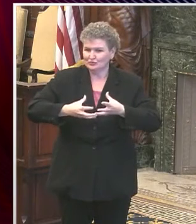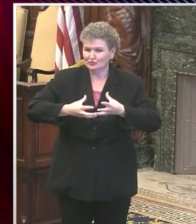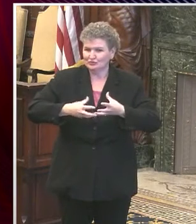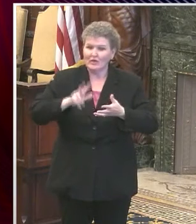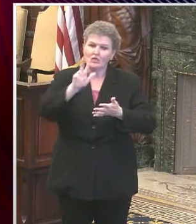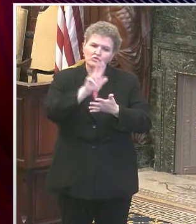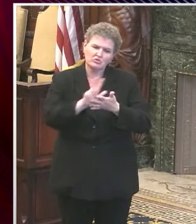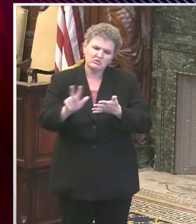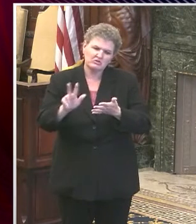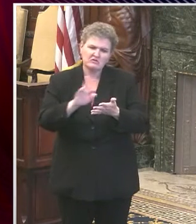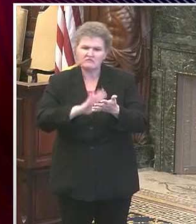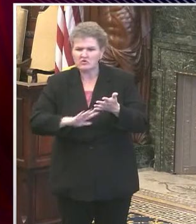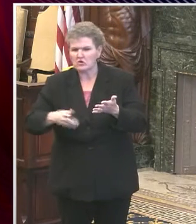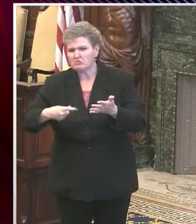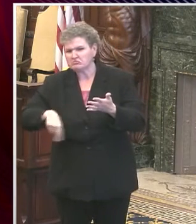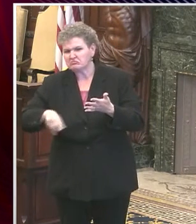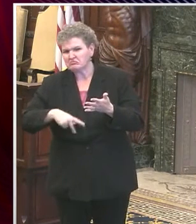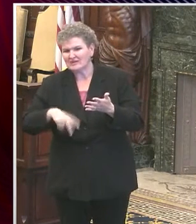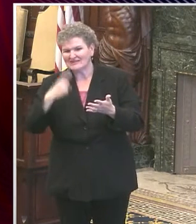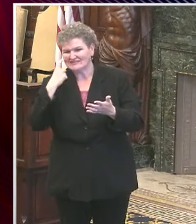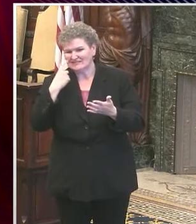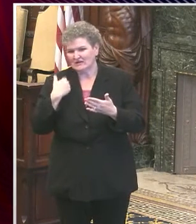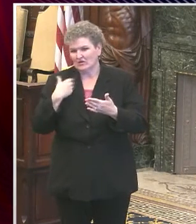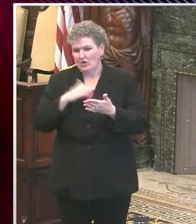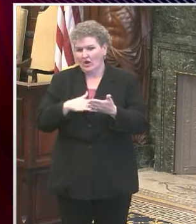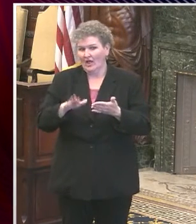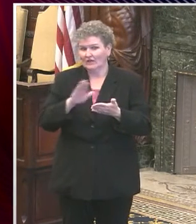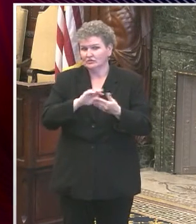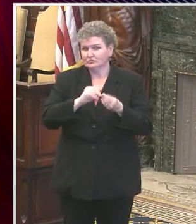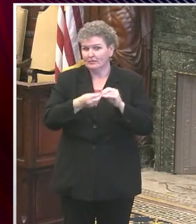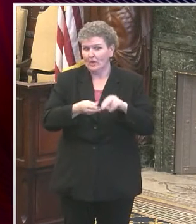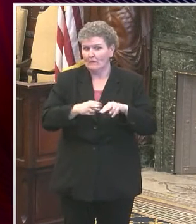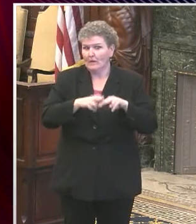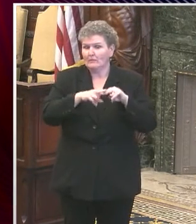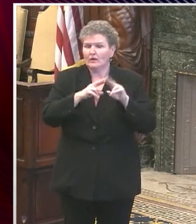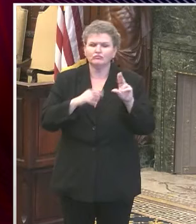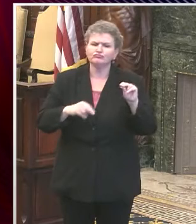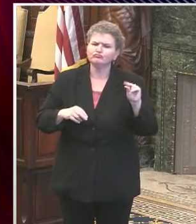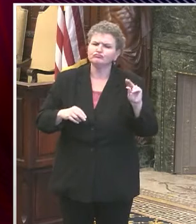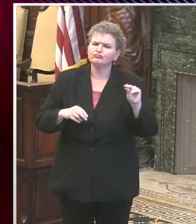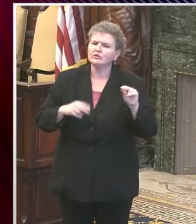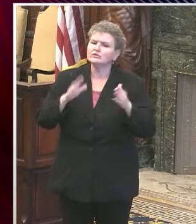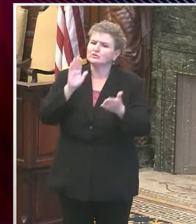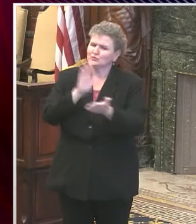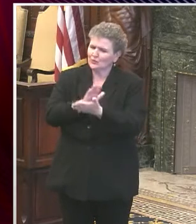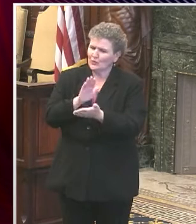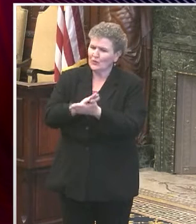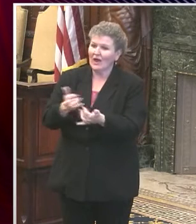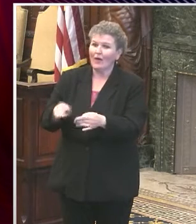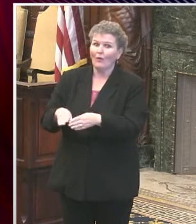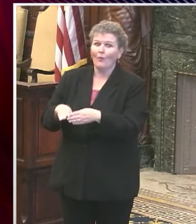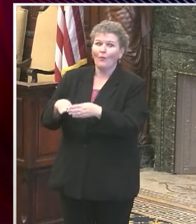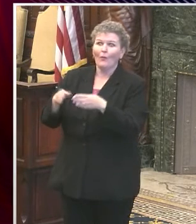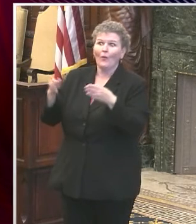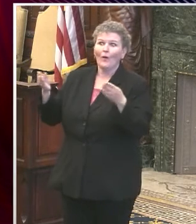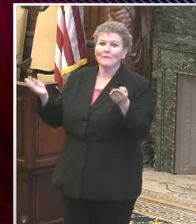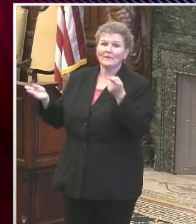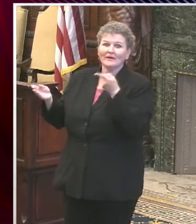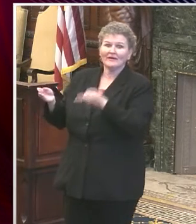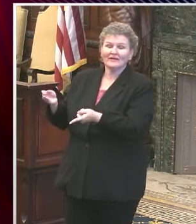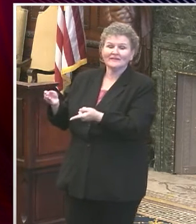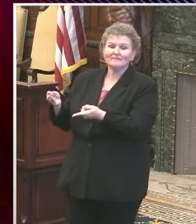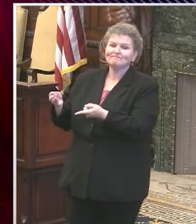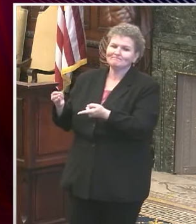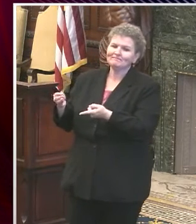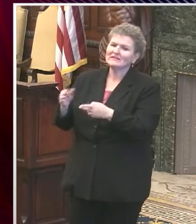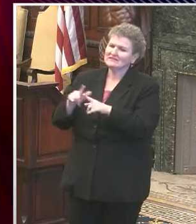has not increased over the past couple of weeks. Schools have also been open, and at least some schools have been open in Philadelphia over the same time period.